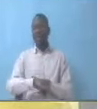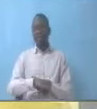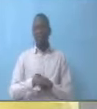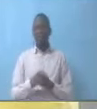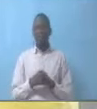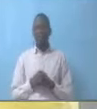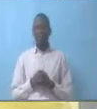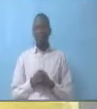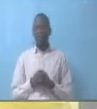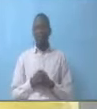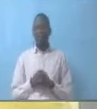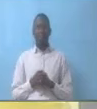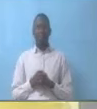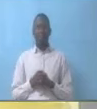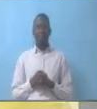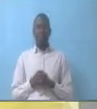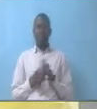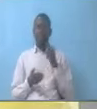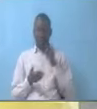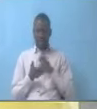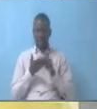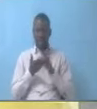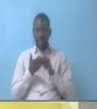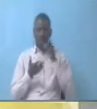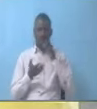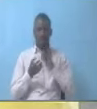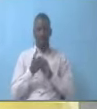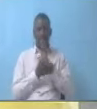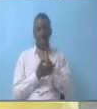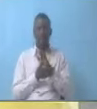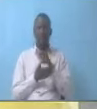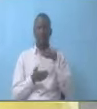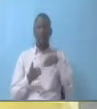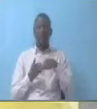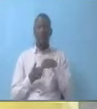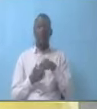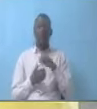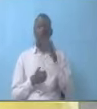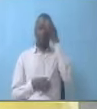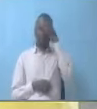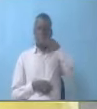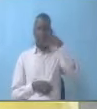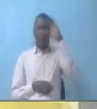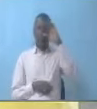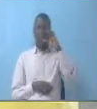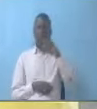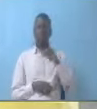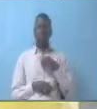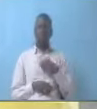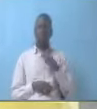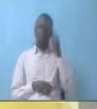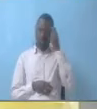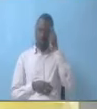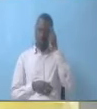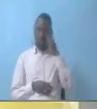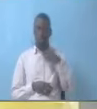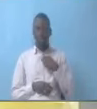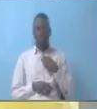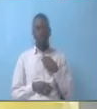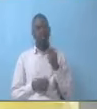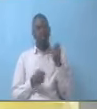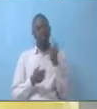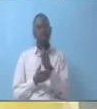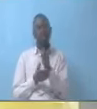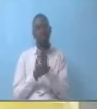nak wi dola dogal, I'll be applying to this commission, ma ngi bindu na ci commission bi, consider me for repatriation, ñu daldi ma